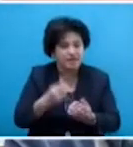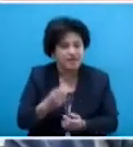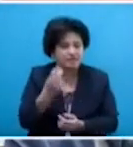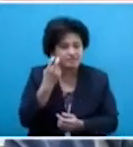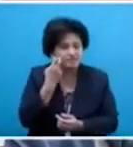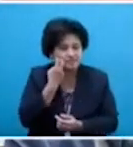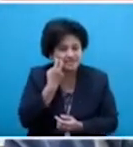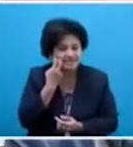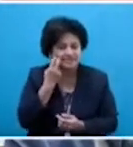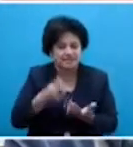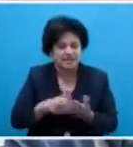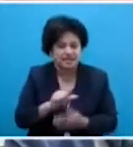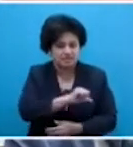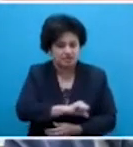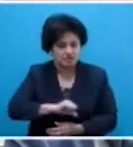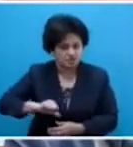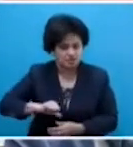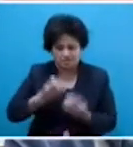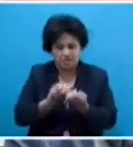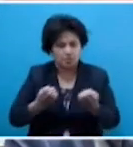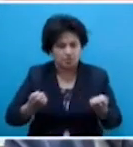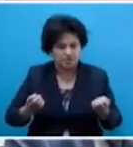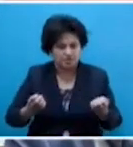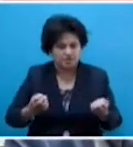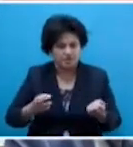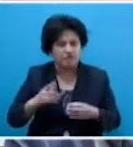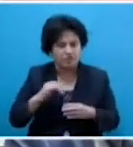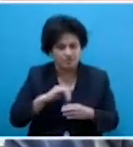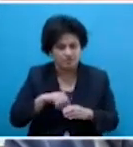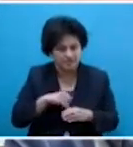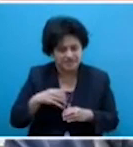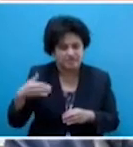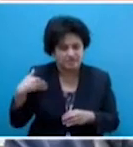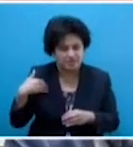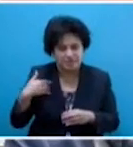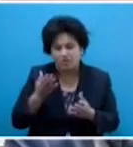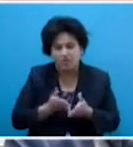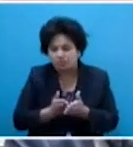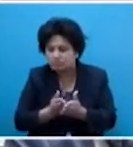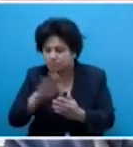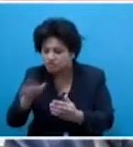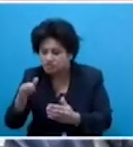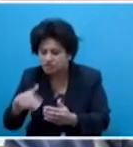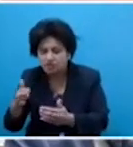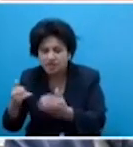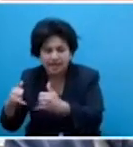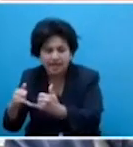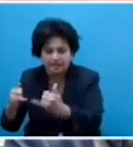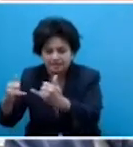surgery equipment capable of carrying out emergency operations on board on the water. Mr. Speaker,